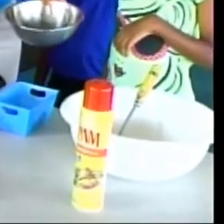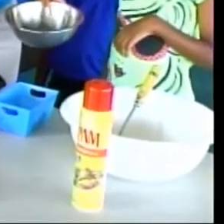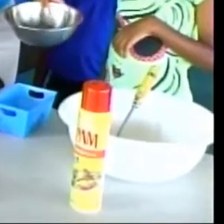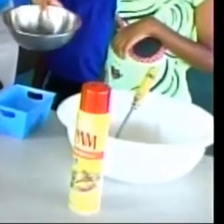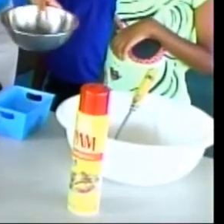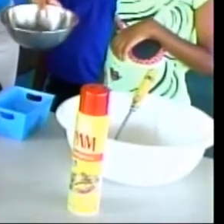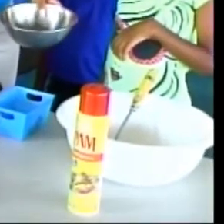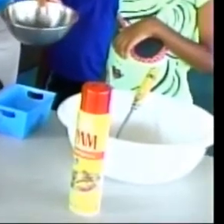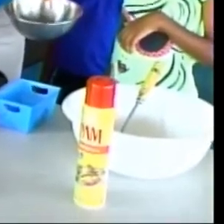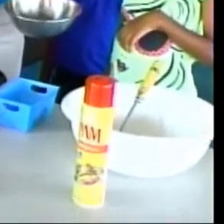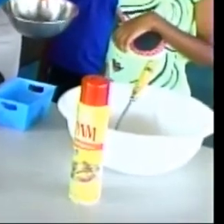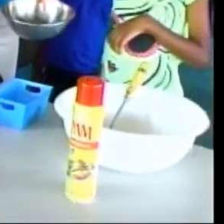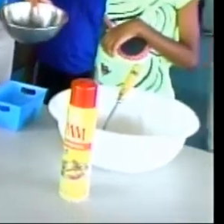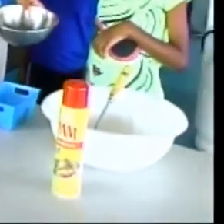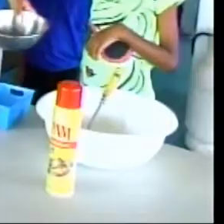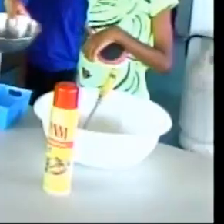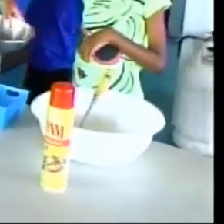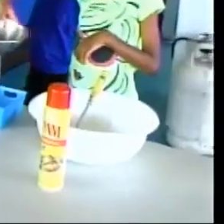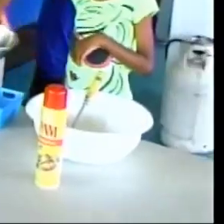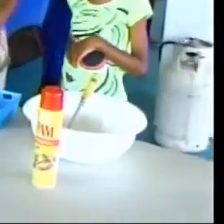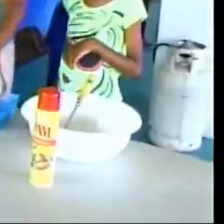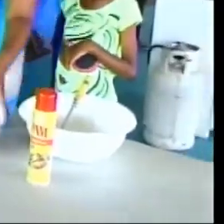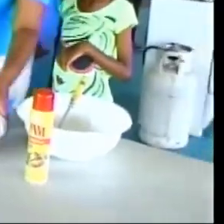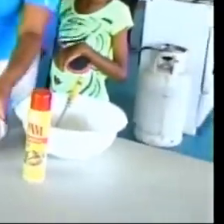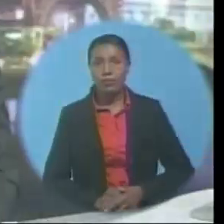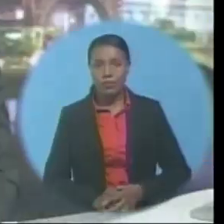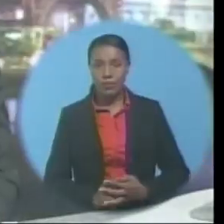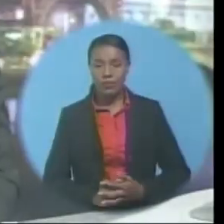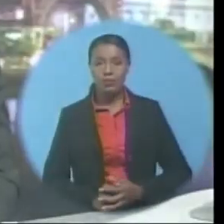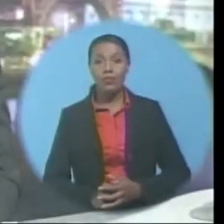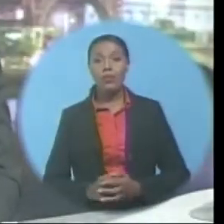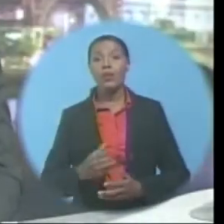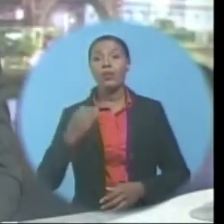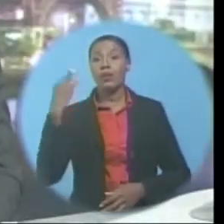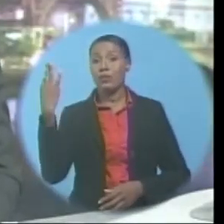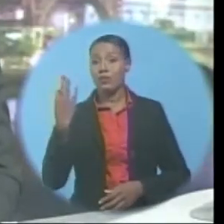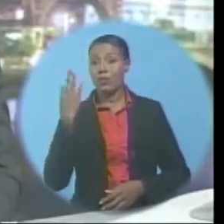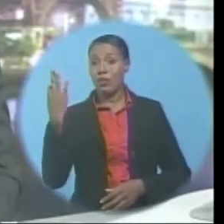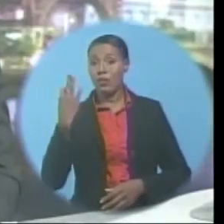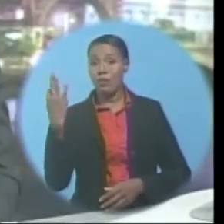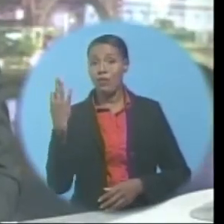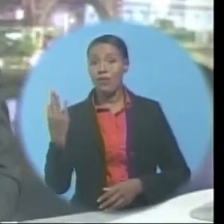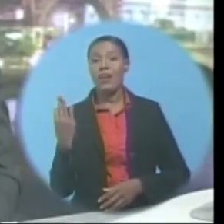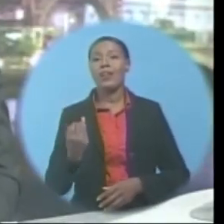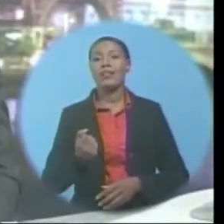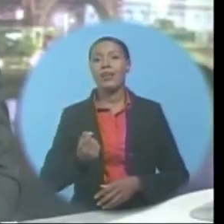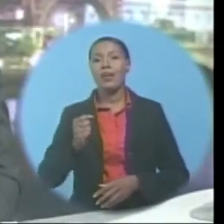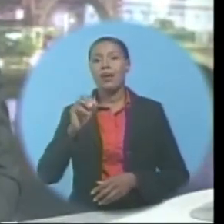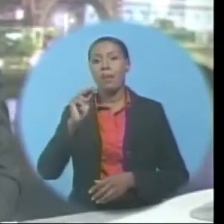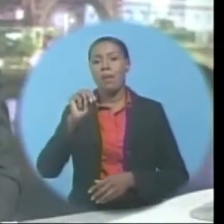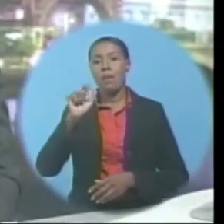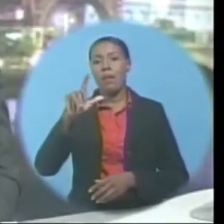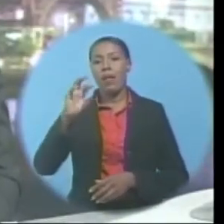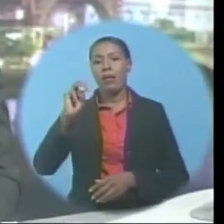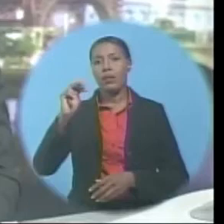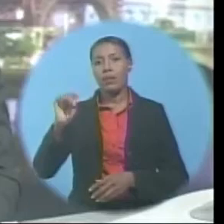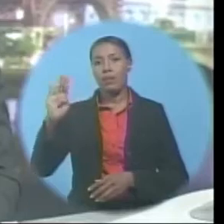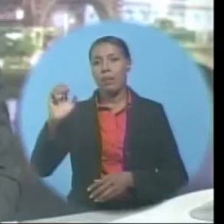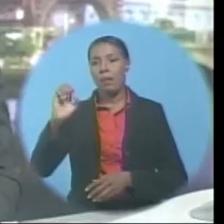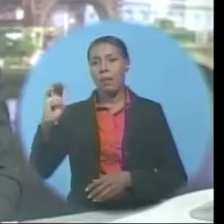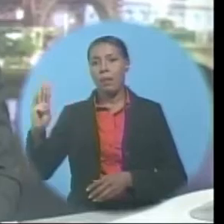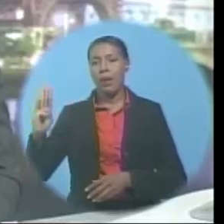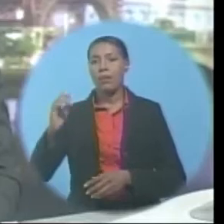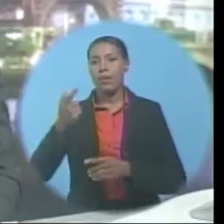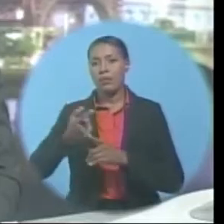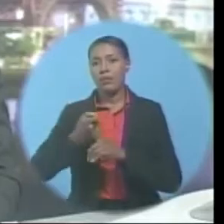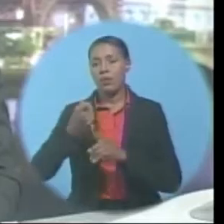vegetables. Sharika Griffith, CBC News. Spiritual Baptists will say their goodbyes to their